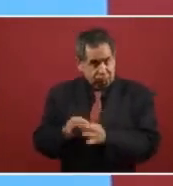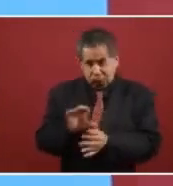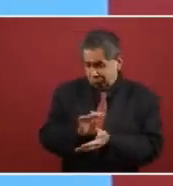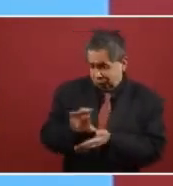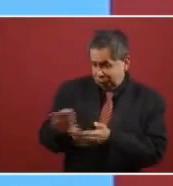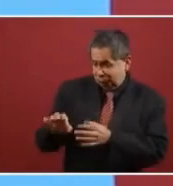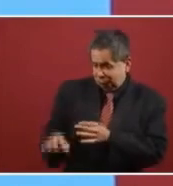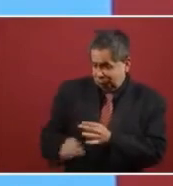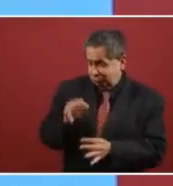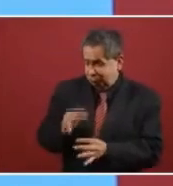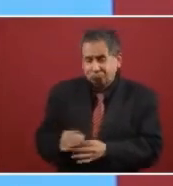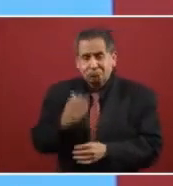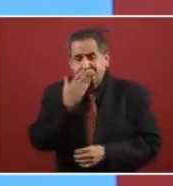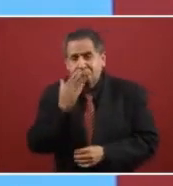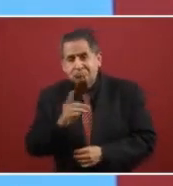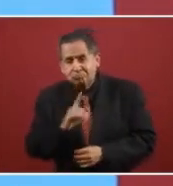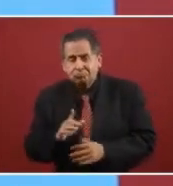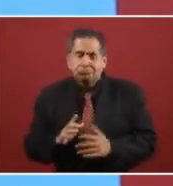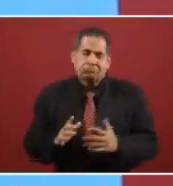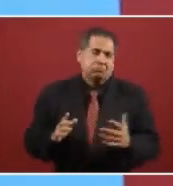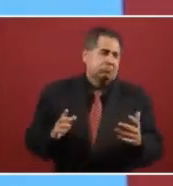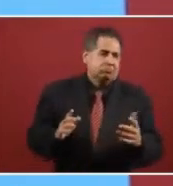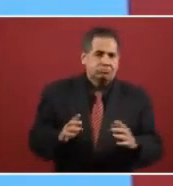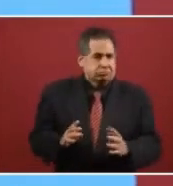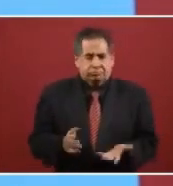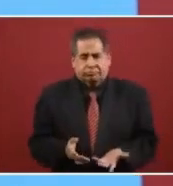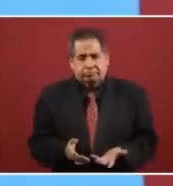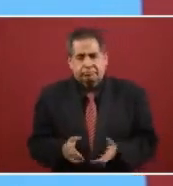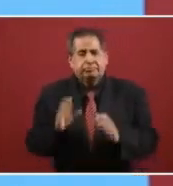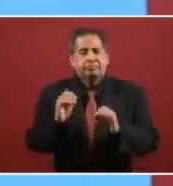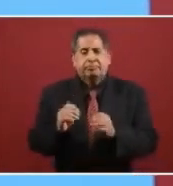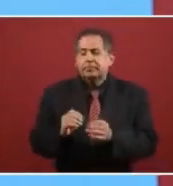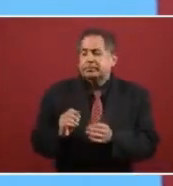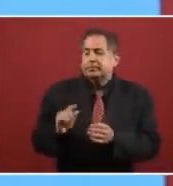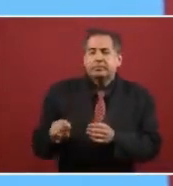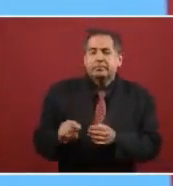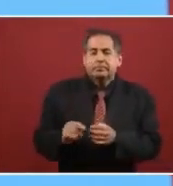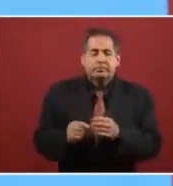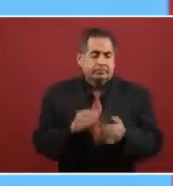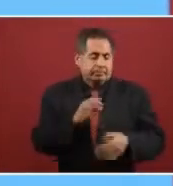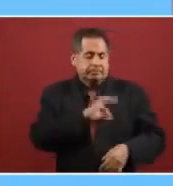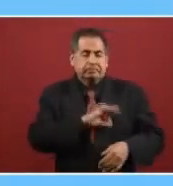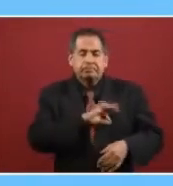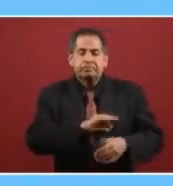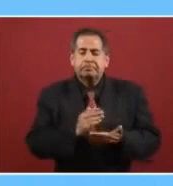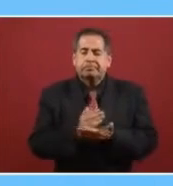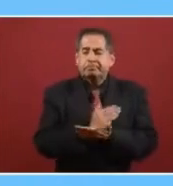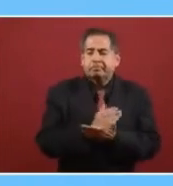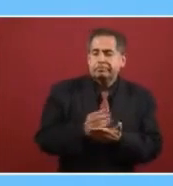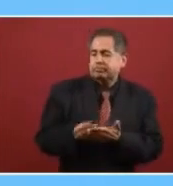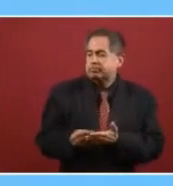they don't give the resources, or they take a cut.